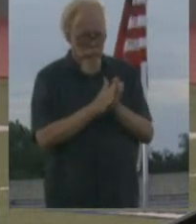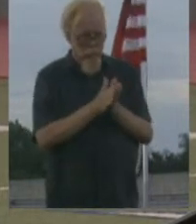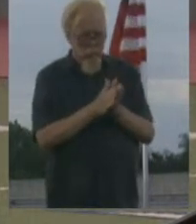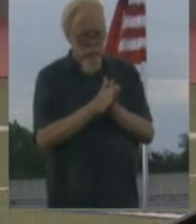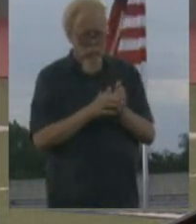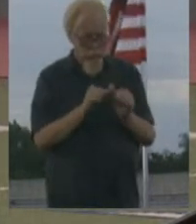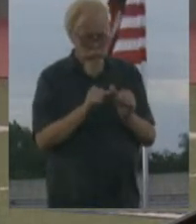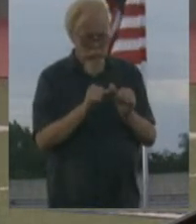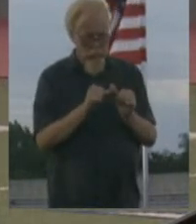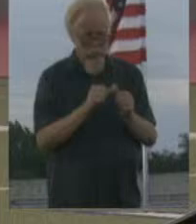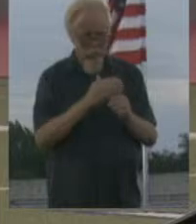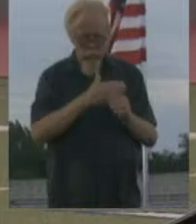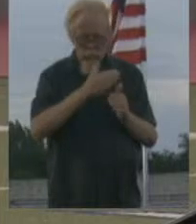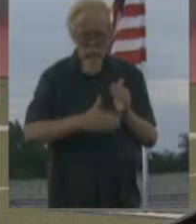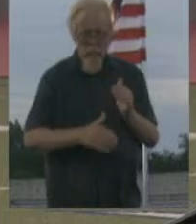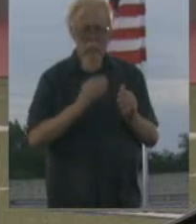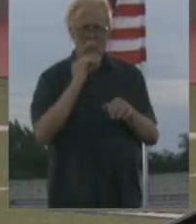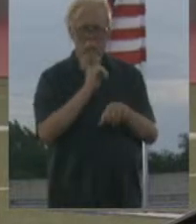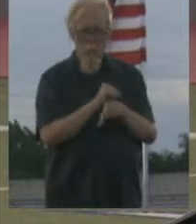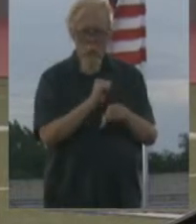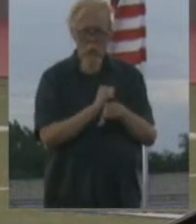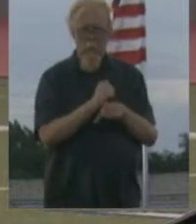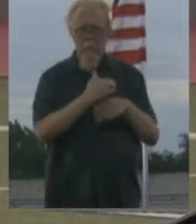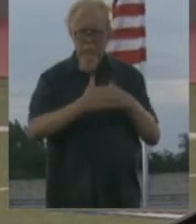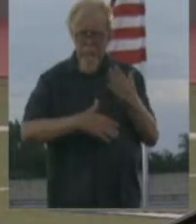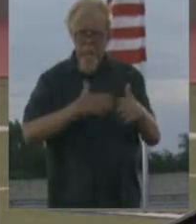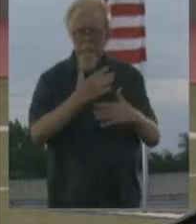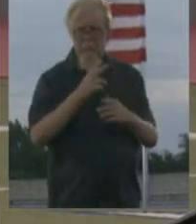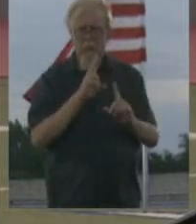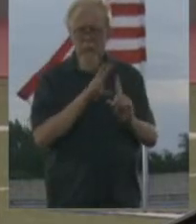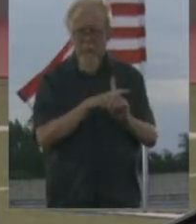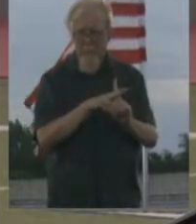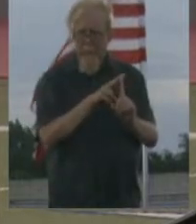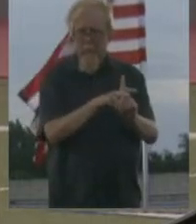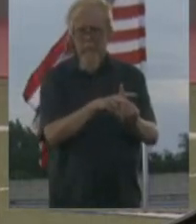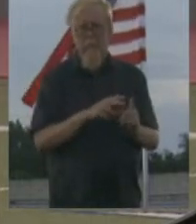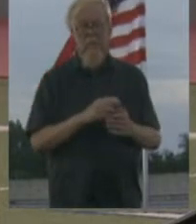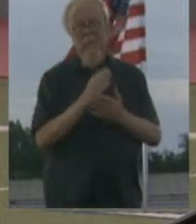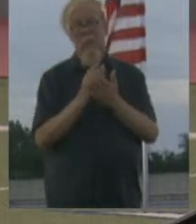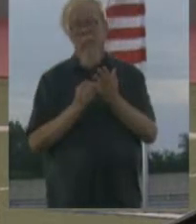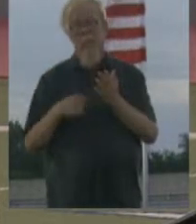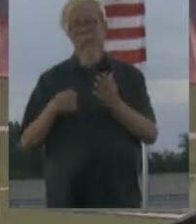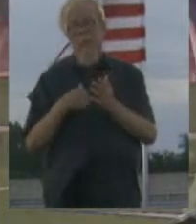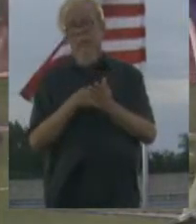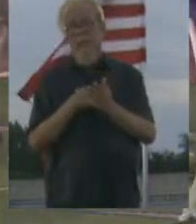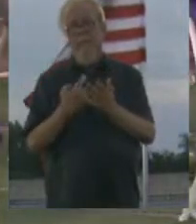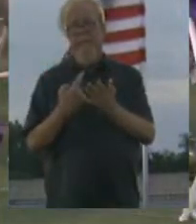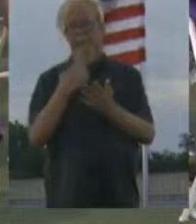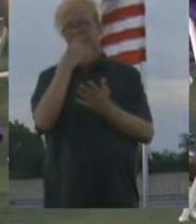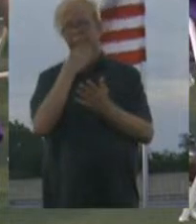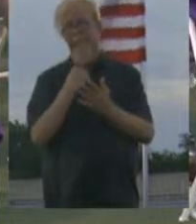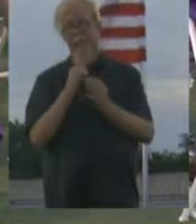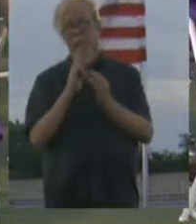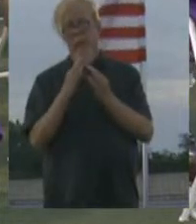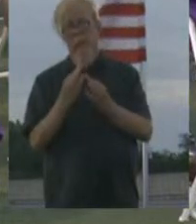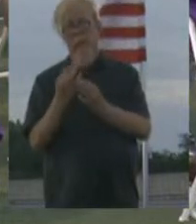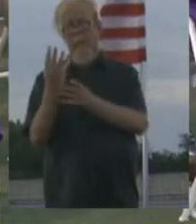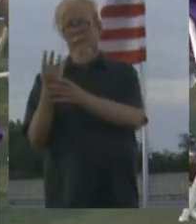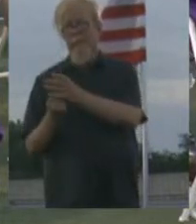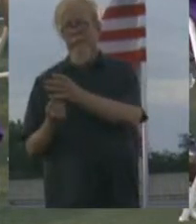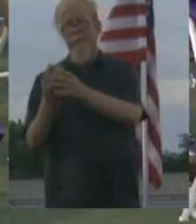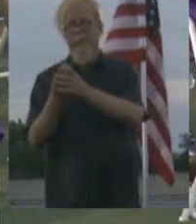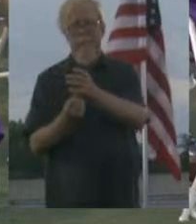younger siblings while balancing our own studies, and some of us even lost loved ones who would be proud to see us walk the stage today.